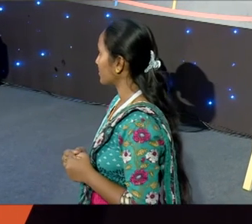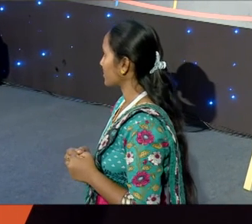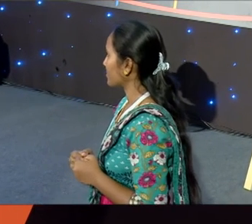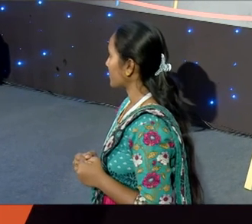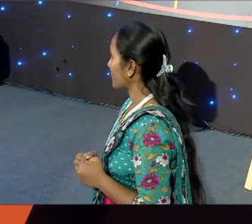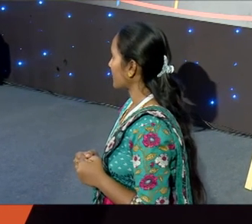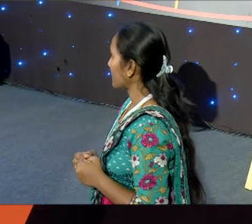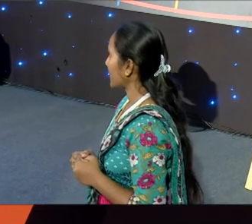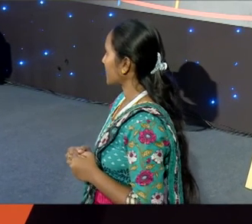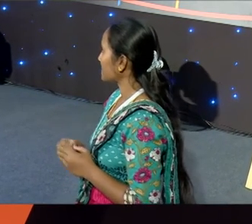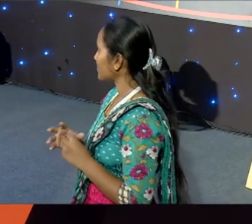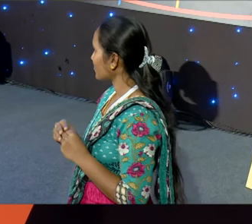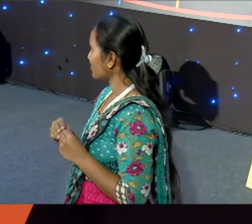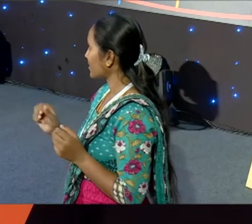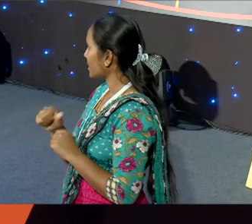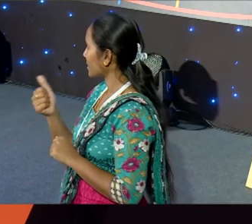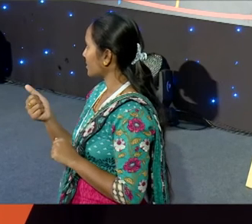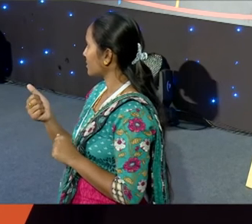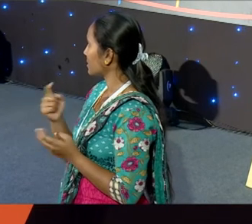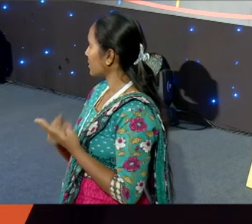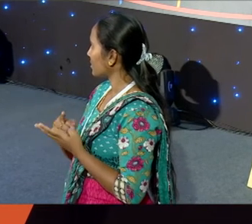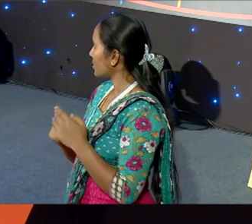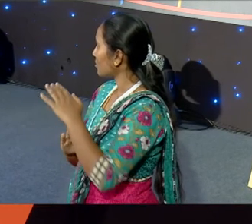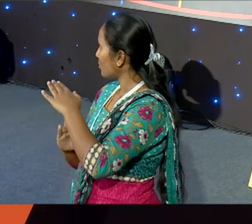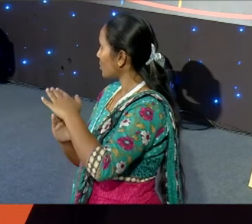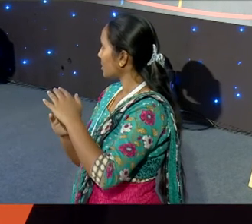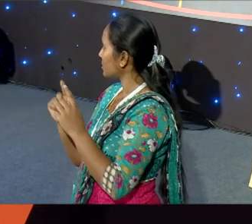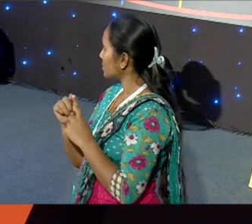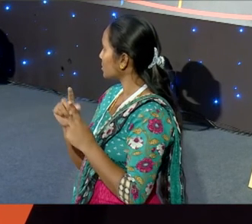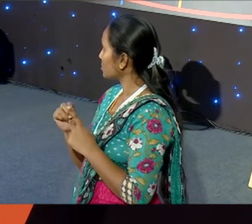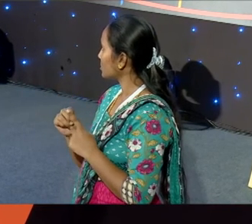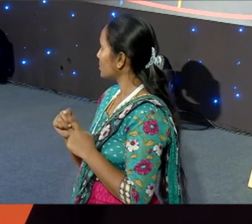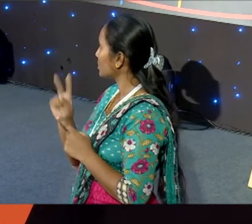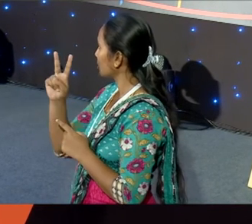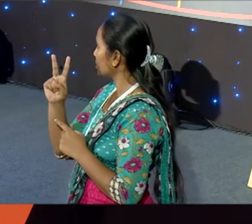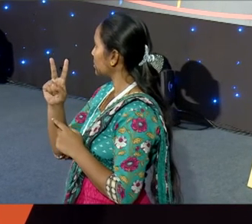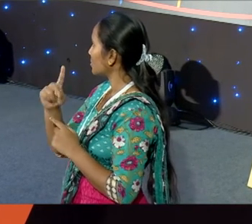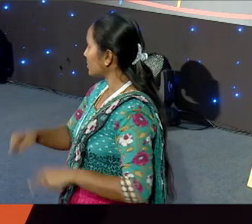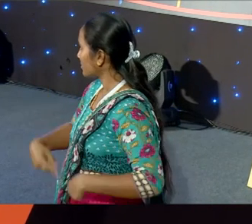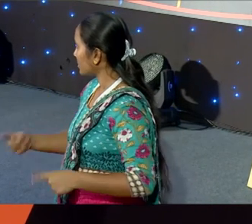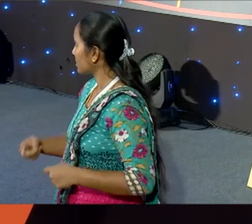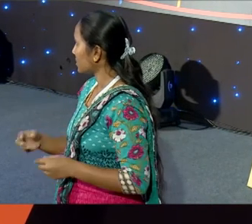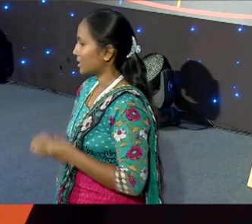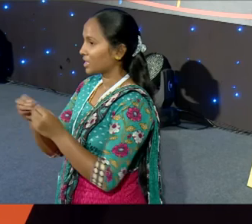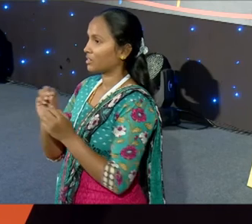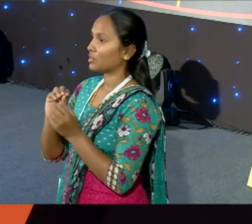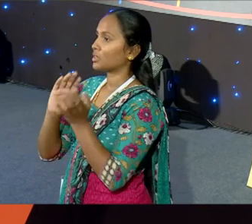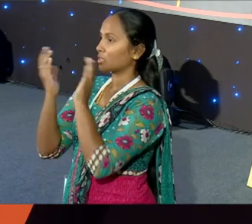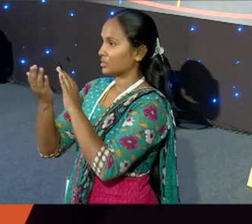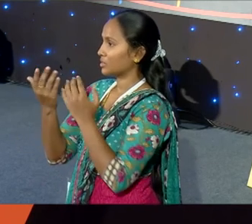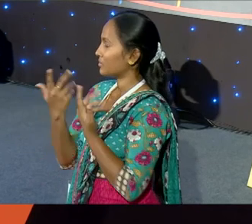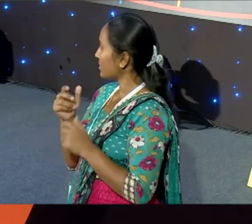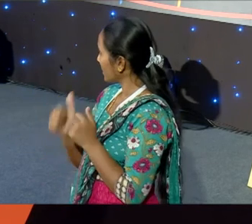accessible. Another thing that the Nipman Foundation does is that it provides wheelchairs at various expos, whether it's